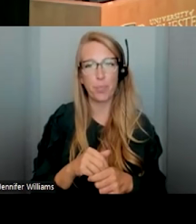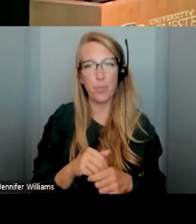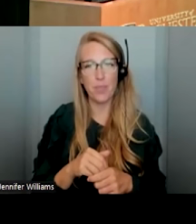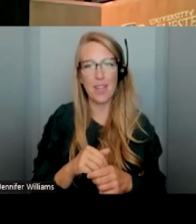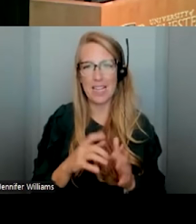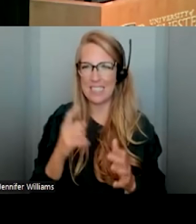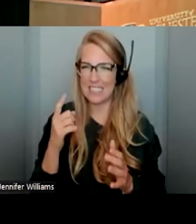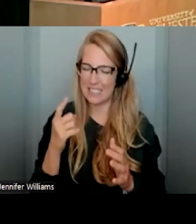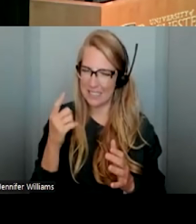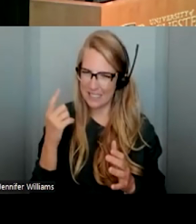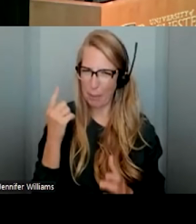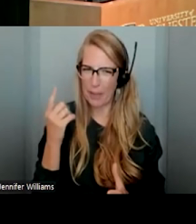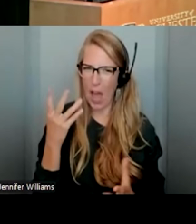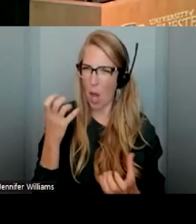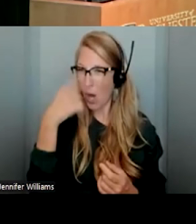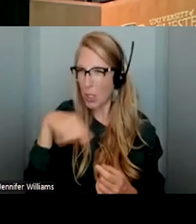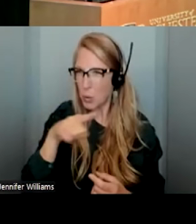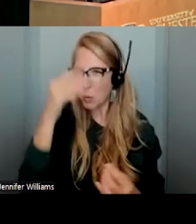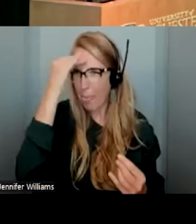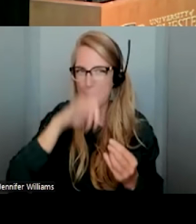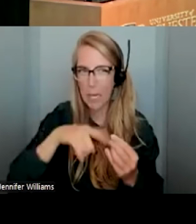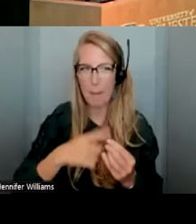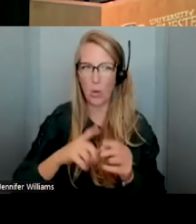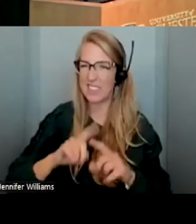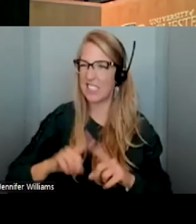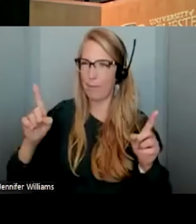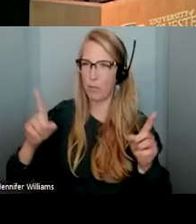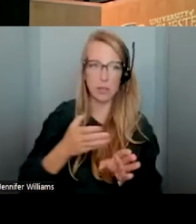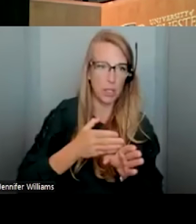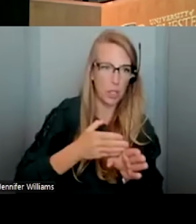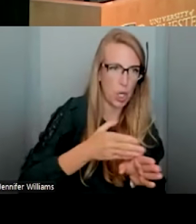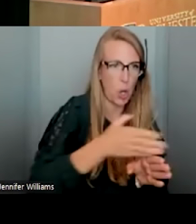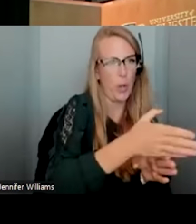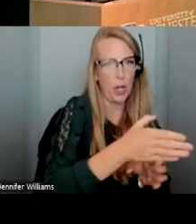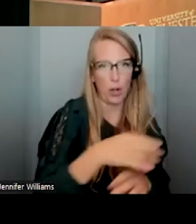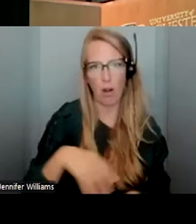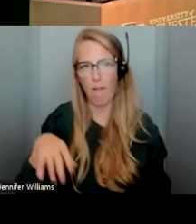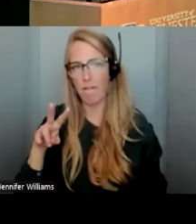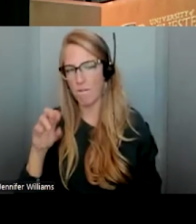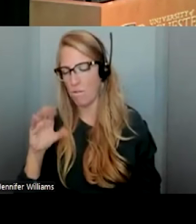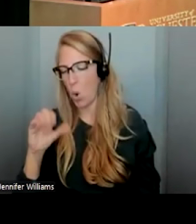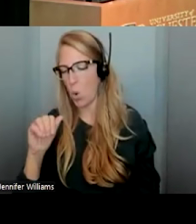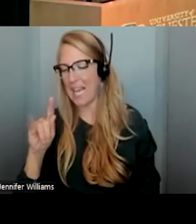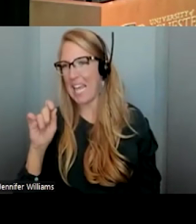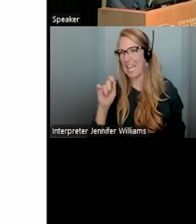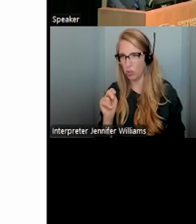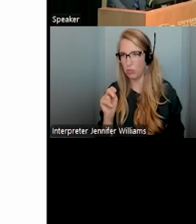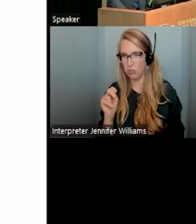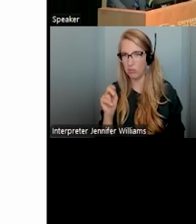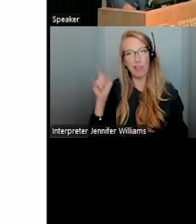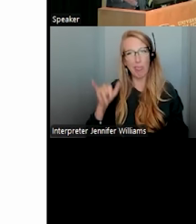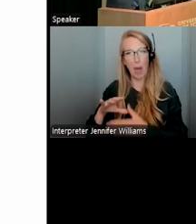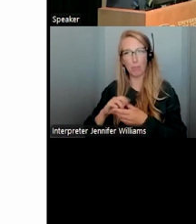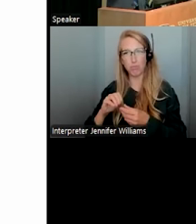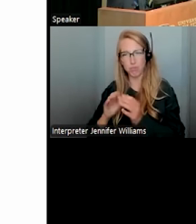something we should think about the difference between career and vocation. And what Brooks talked about is a career